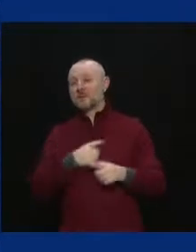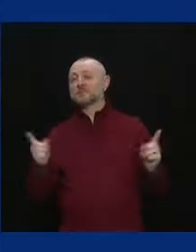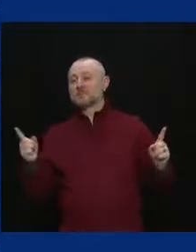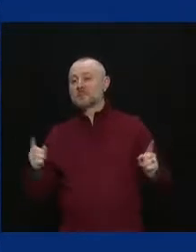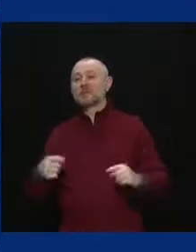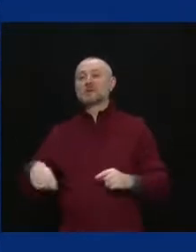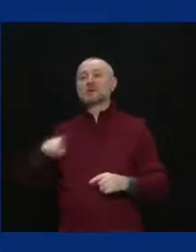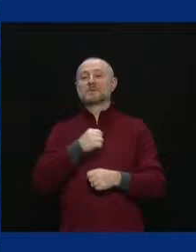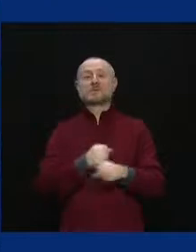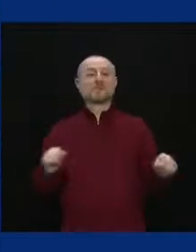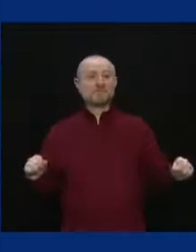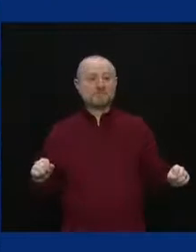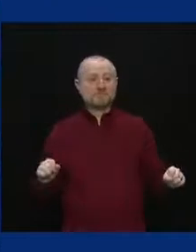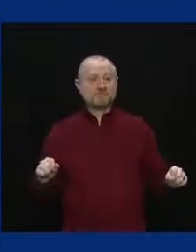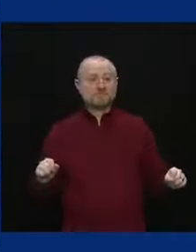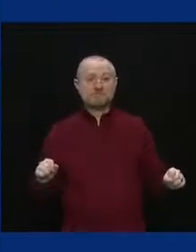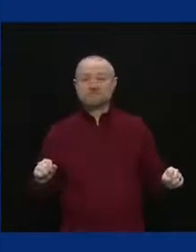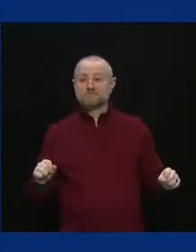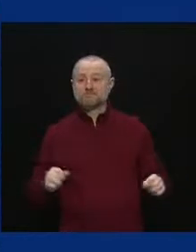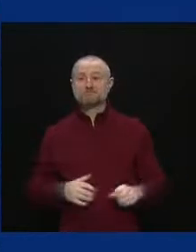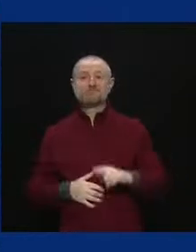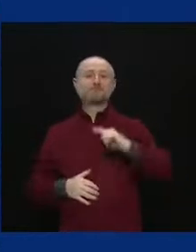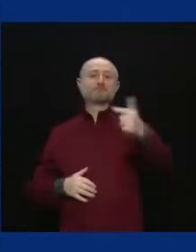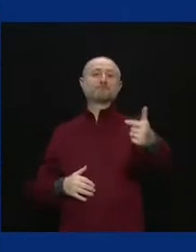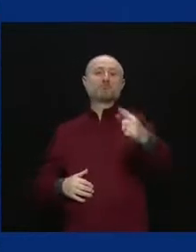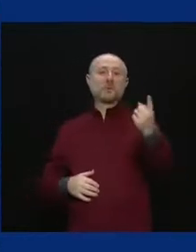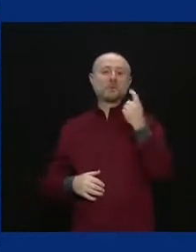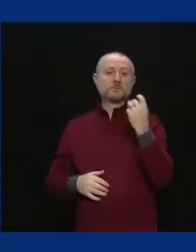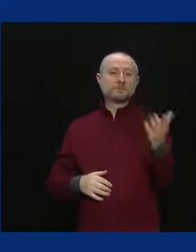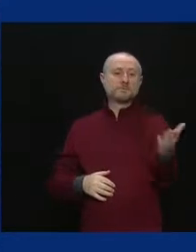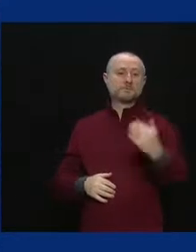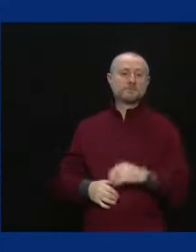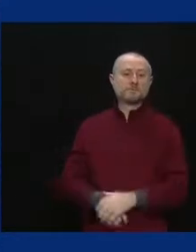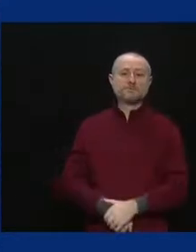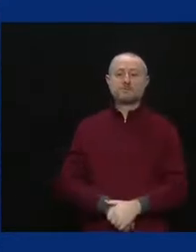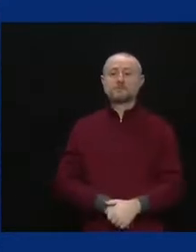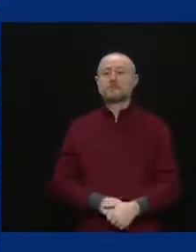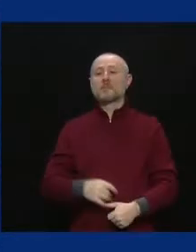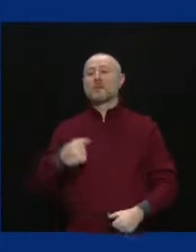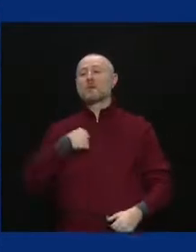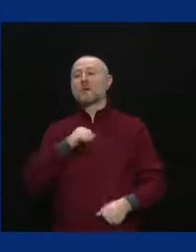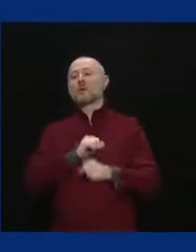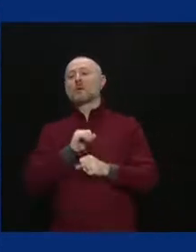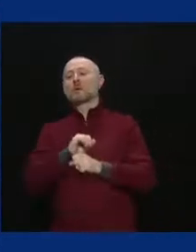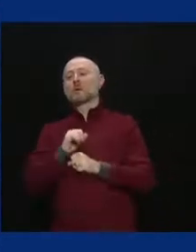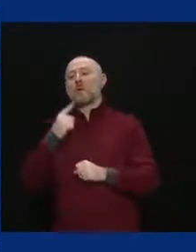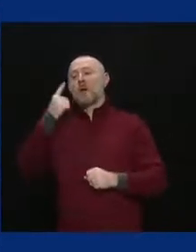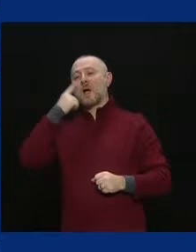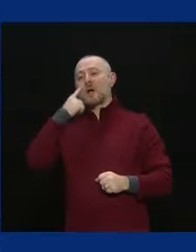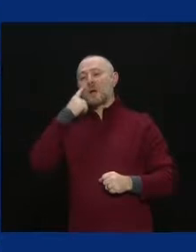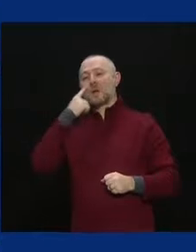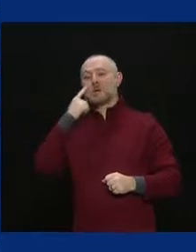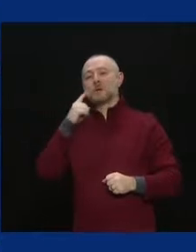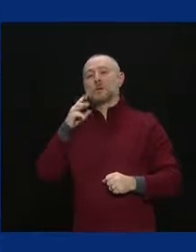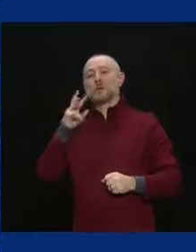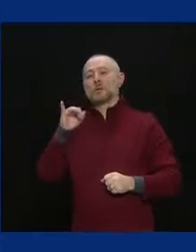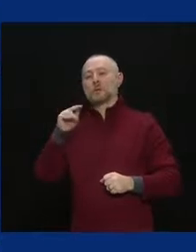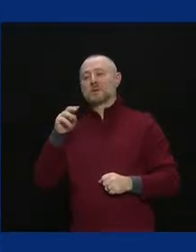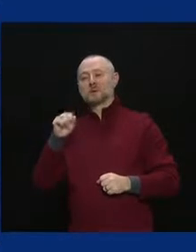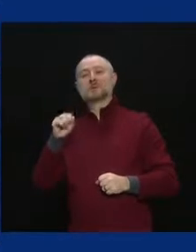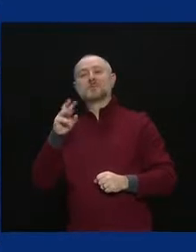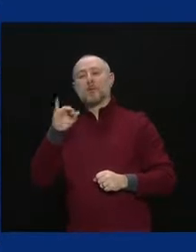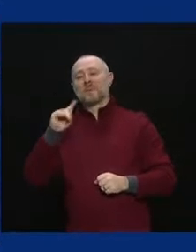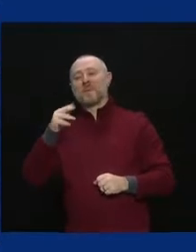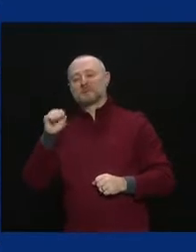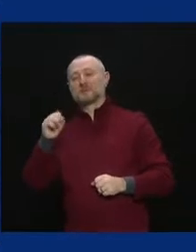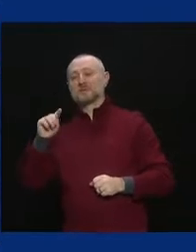safe. Thank you. Hi, Kristen Thorne with Eyewitness News. Thank you. Given all the positive trend that we're seeing, do you